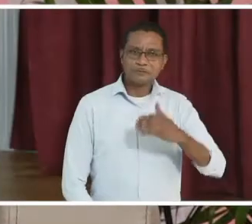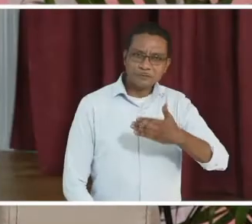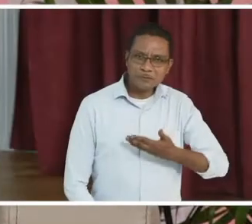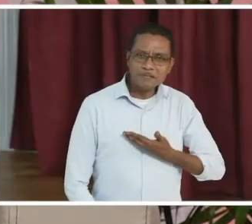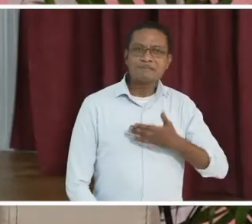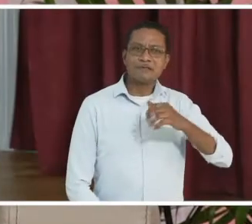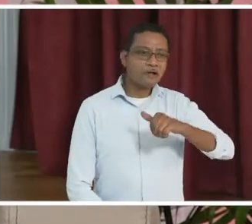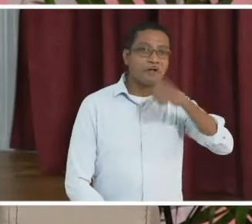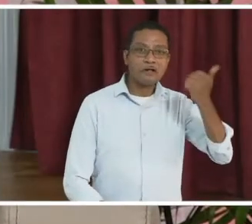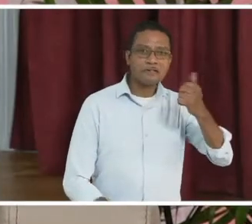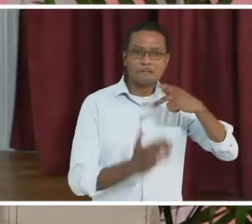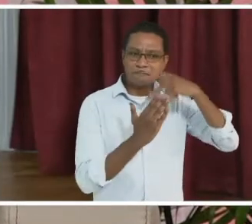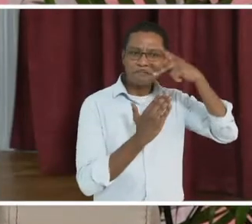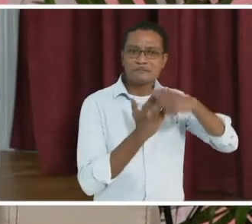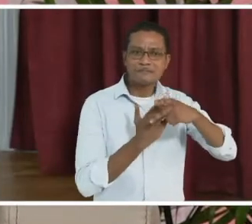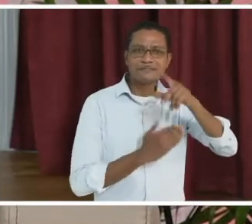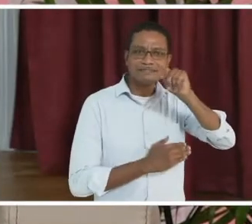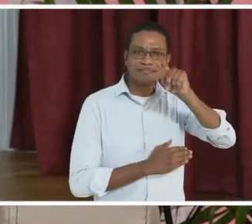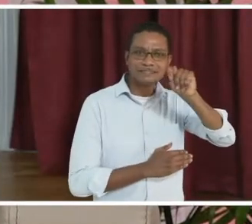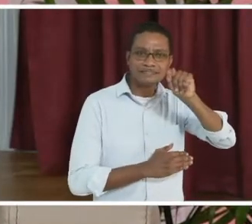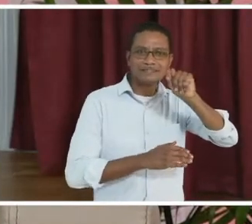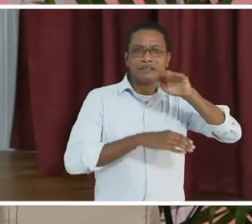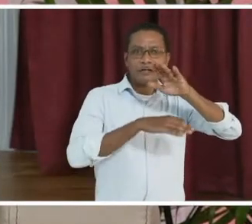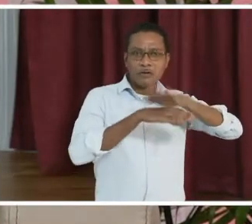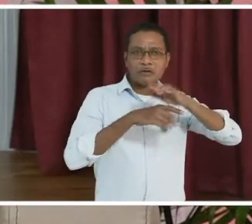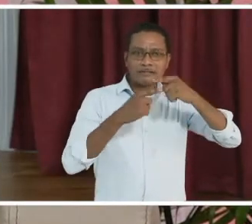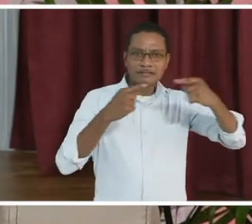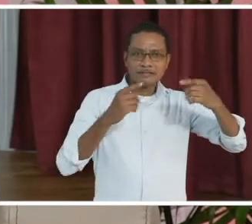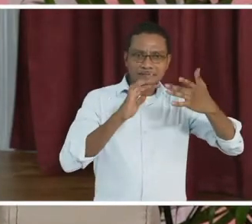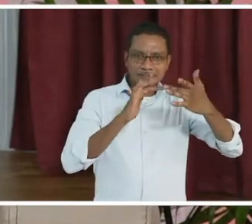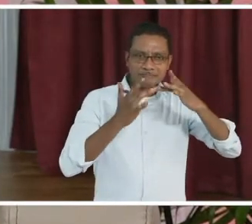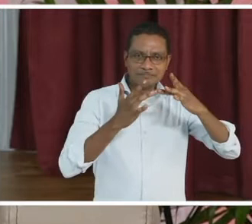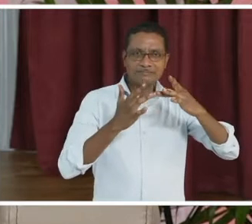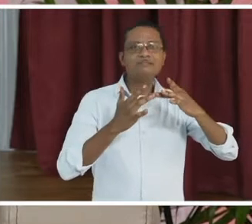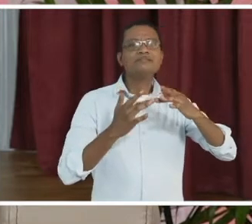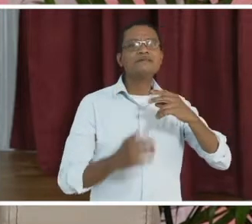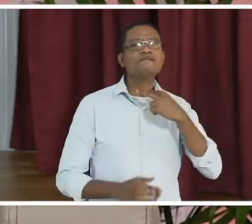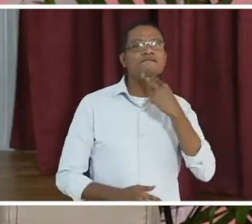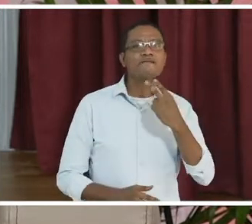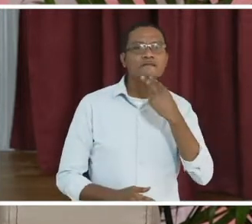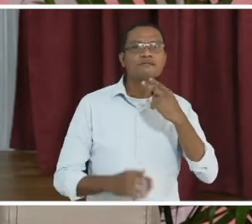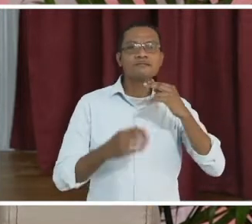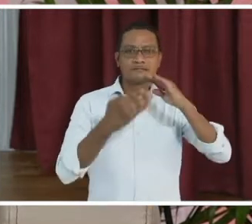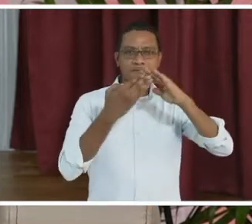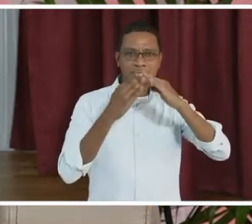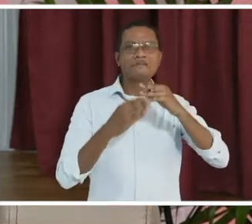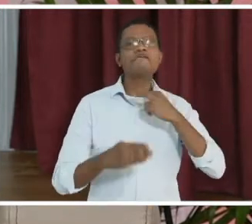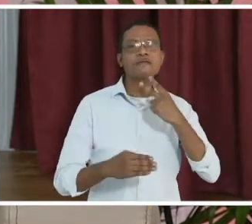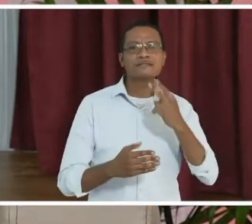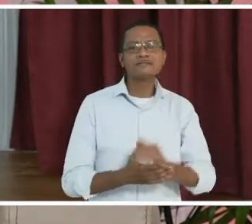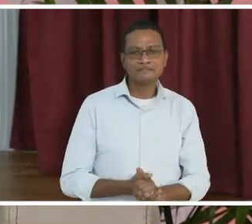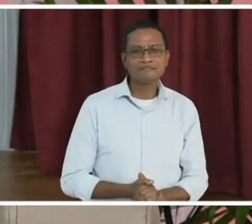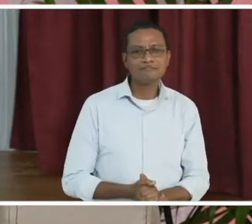welcome to another edition of TT Online Community Voices, where we equip you with information to make informed decisions. Today,